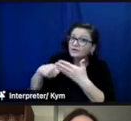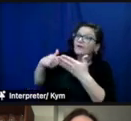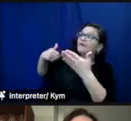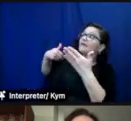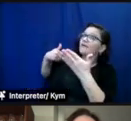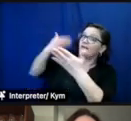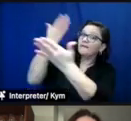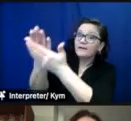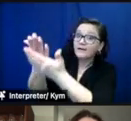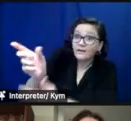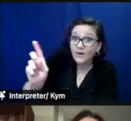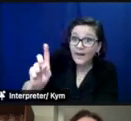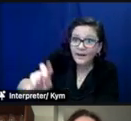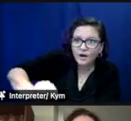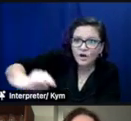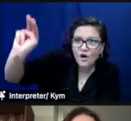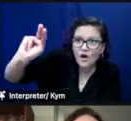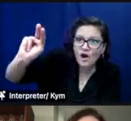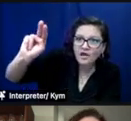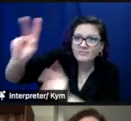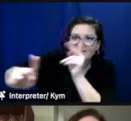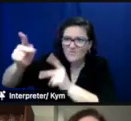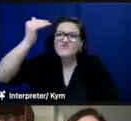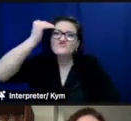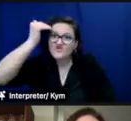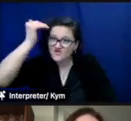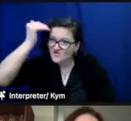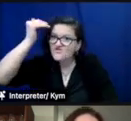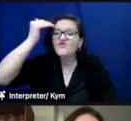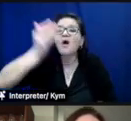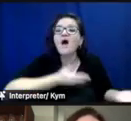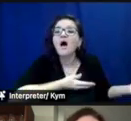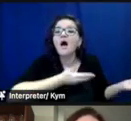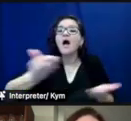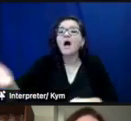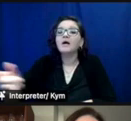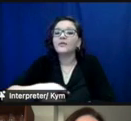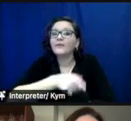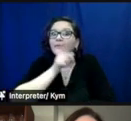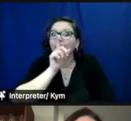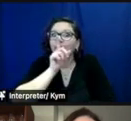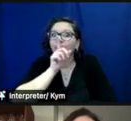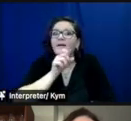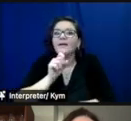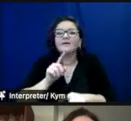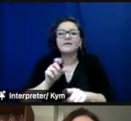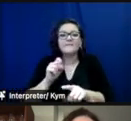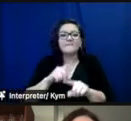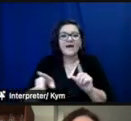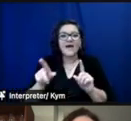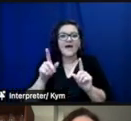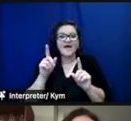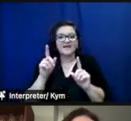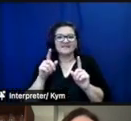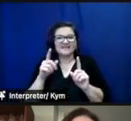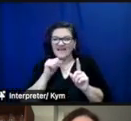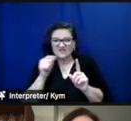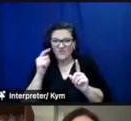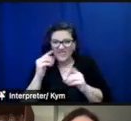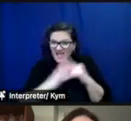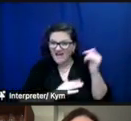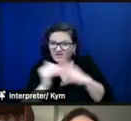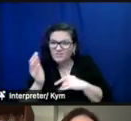North. So this is a picture of him at the bottom, kind of being out of the box. I doubt he was that comfortable, though. Would you want to be in a box going on a